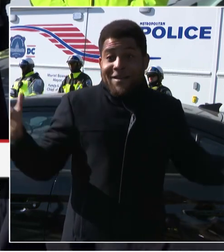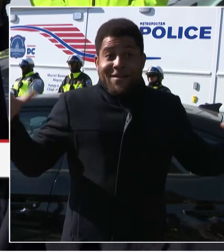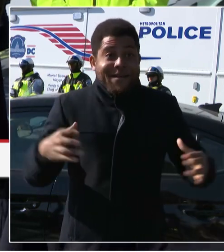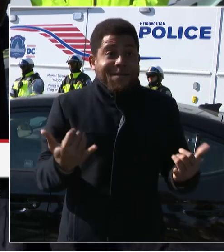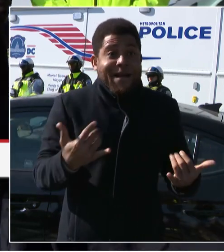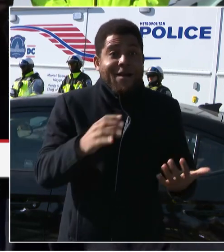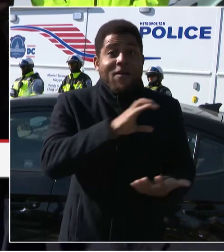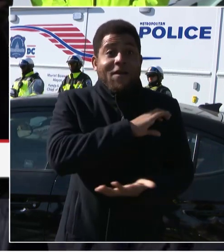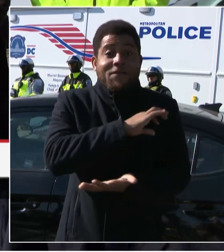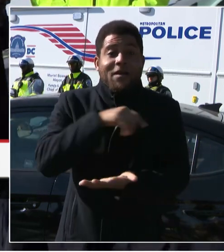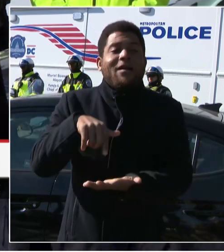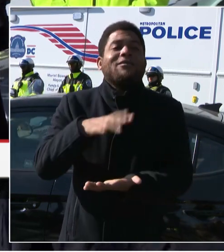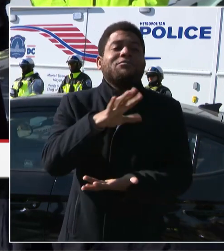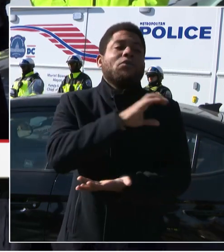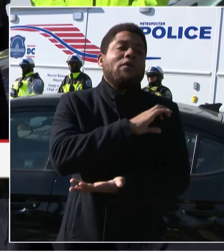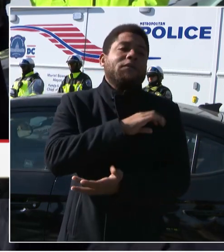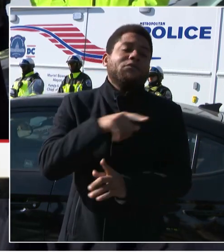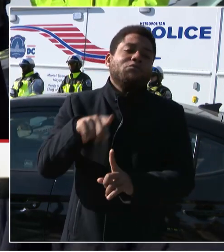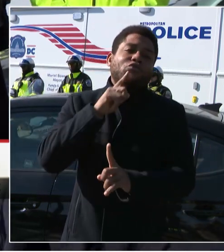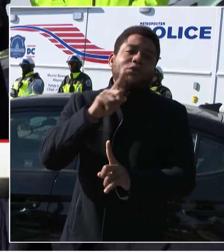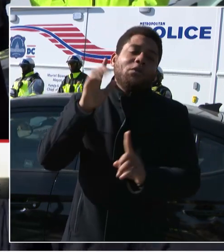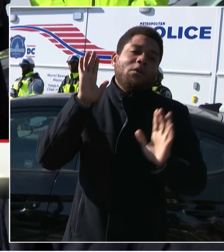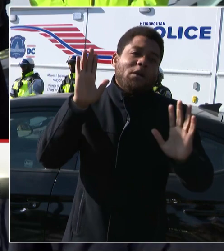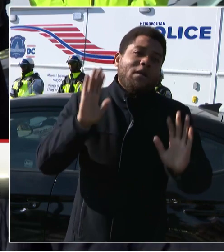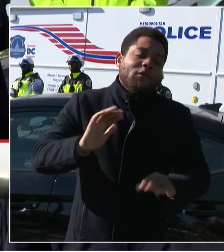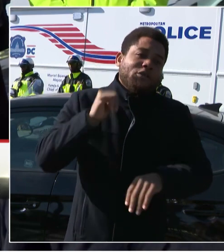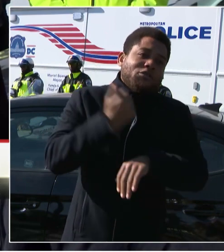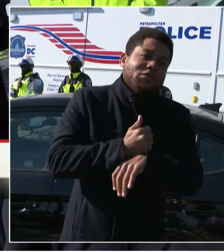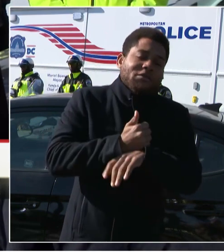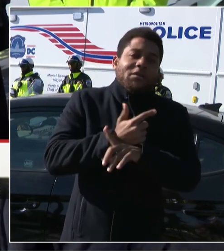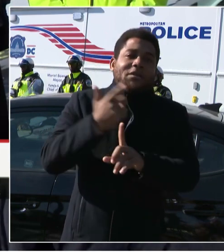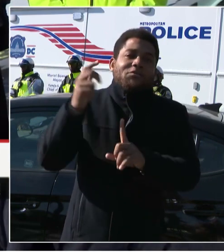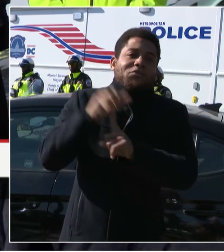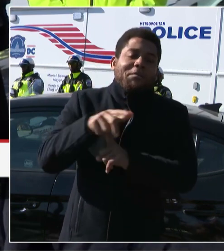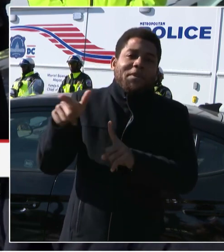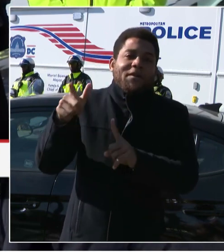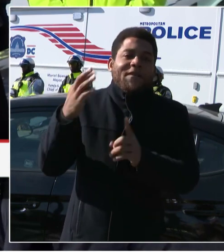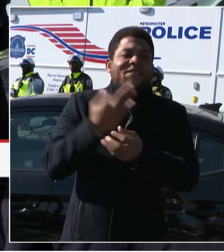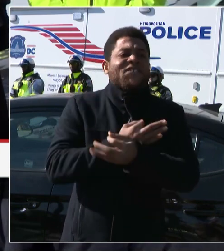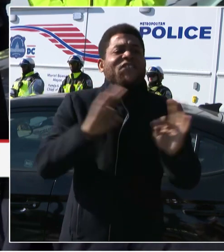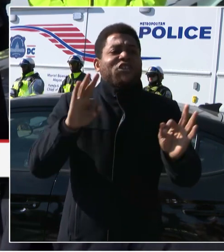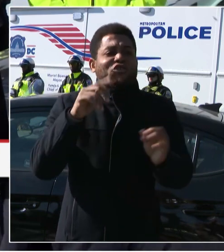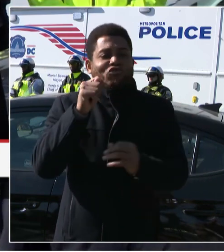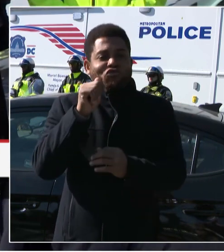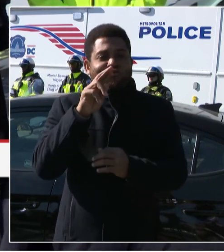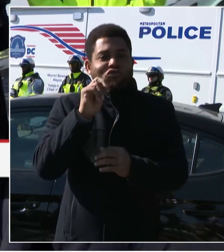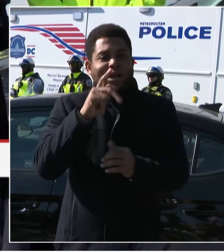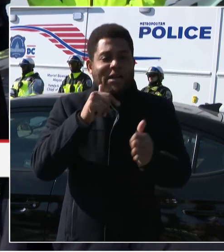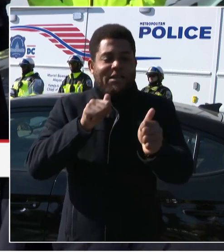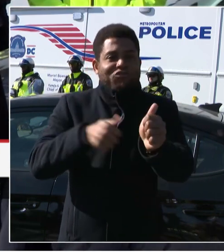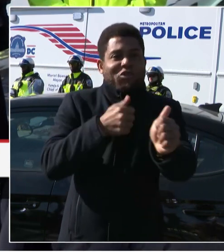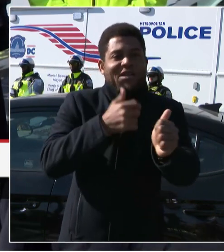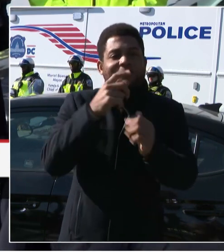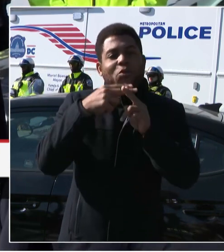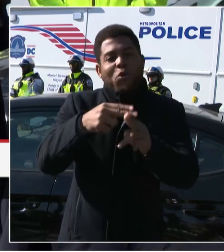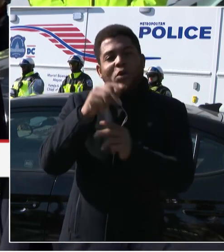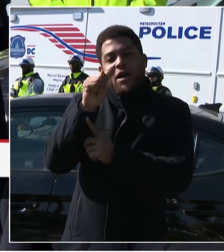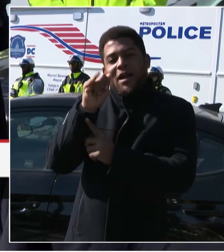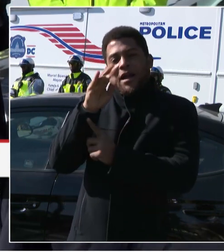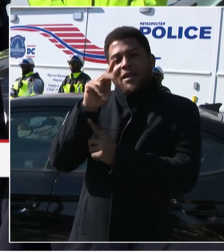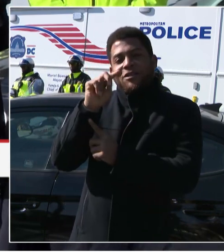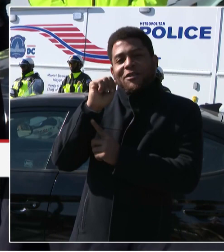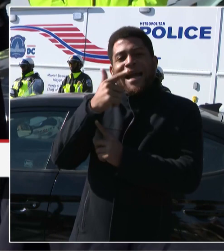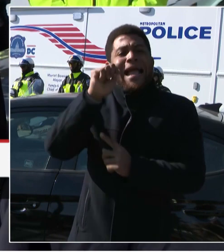idea, and that is to give out free tracking tags, most commonly known as Apple AirTags